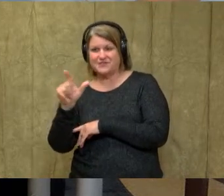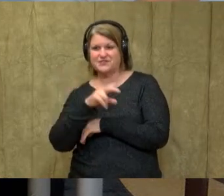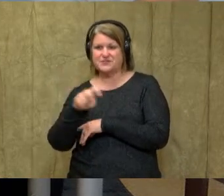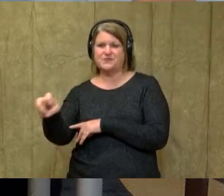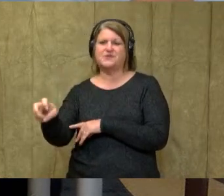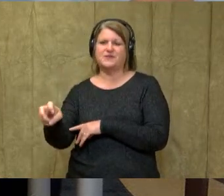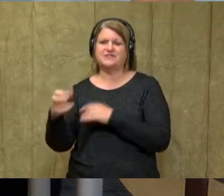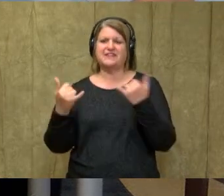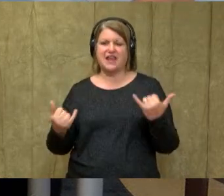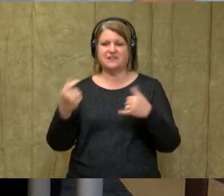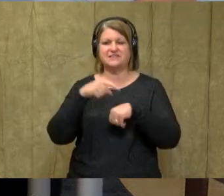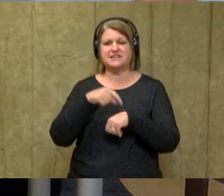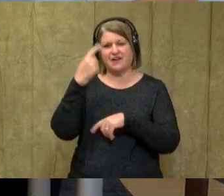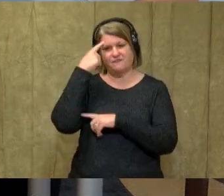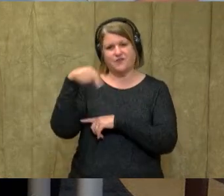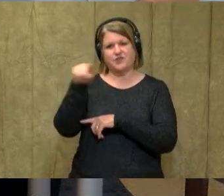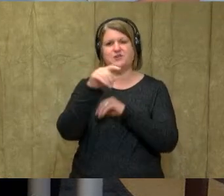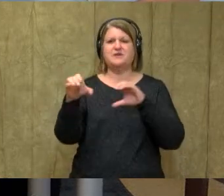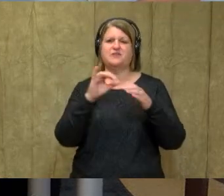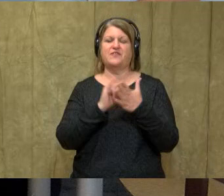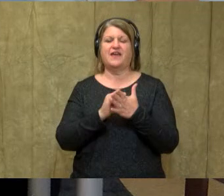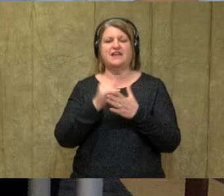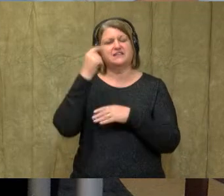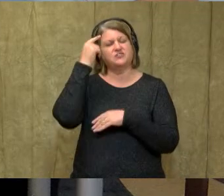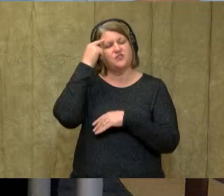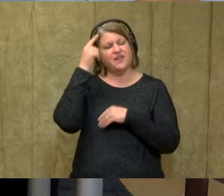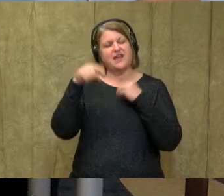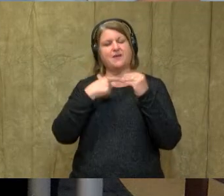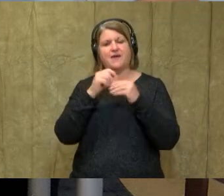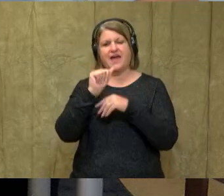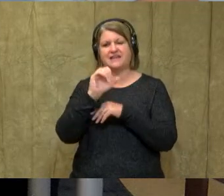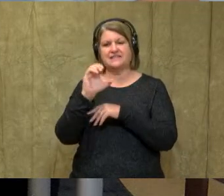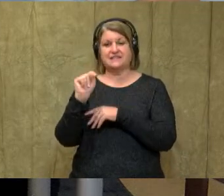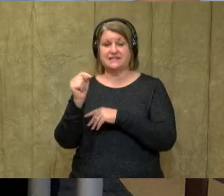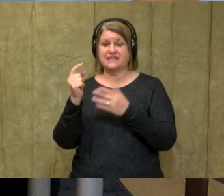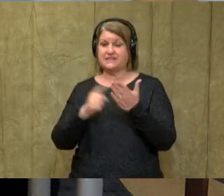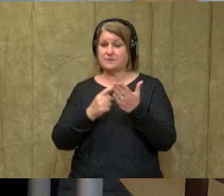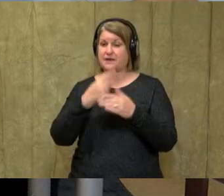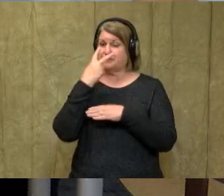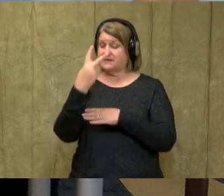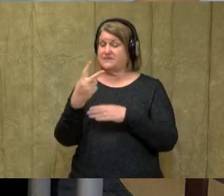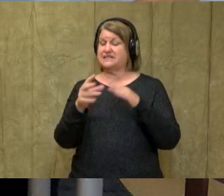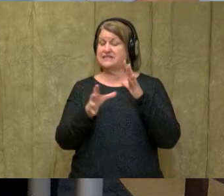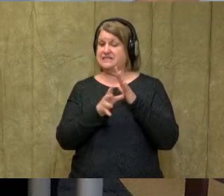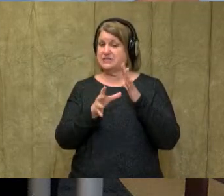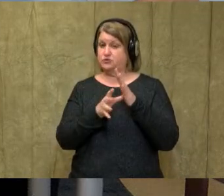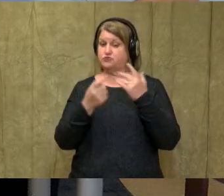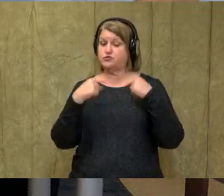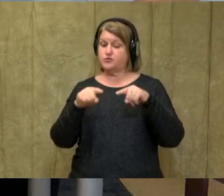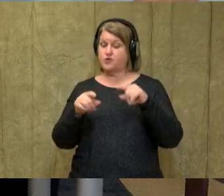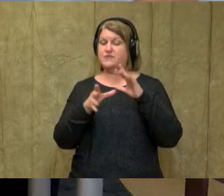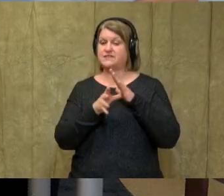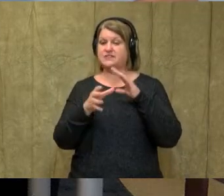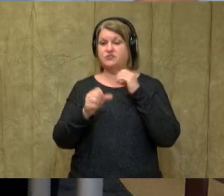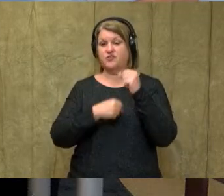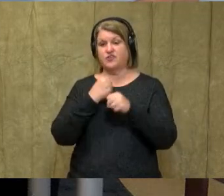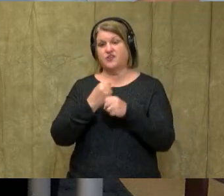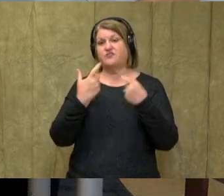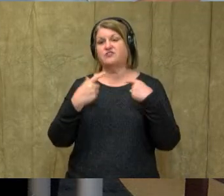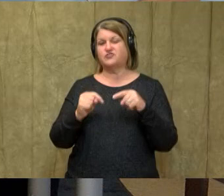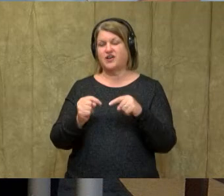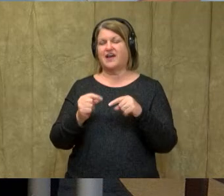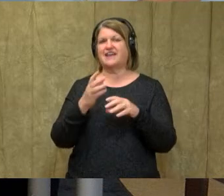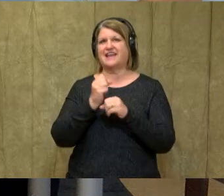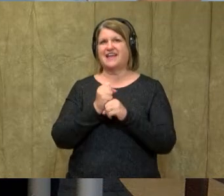about ACT, one thing I see seniors do sometimes in that senior year is they are trying to get that